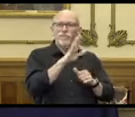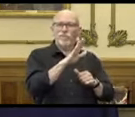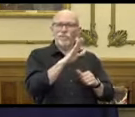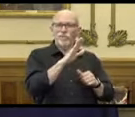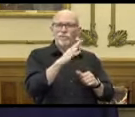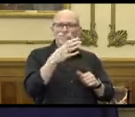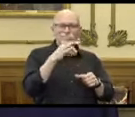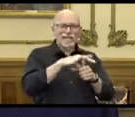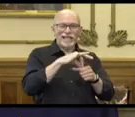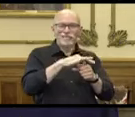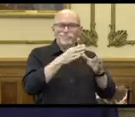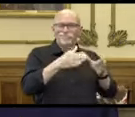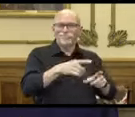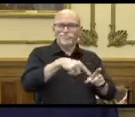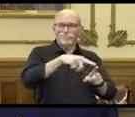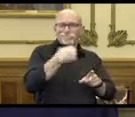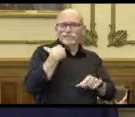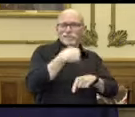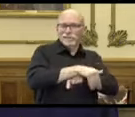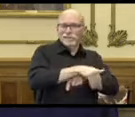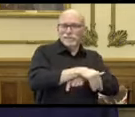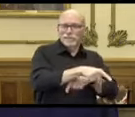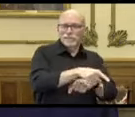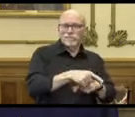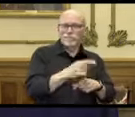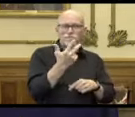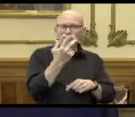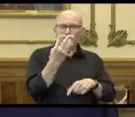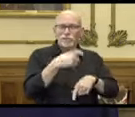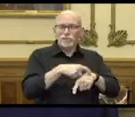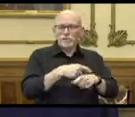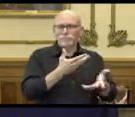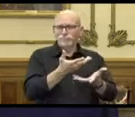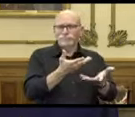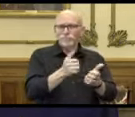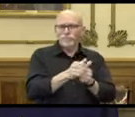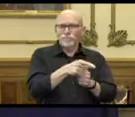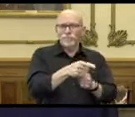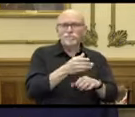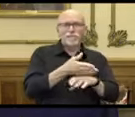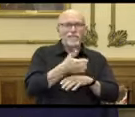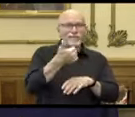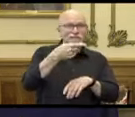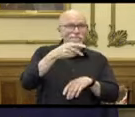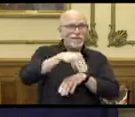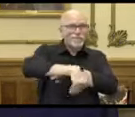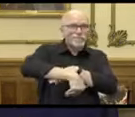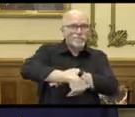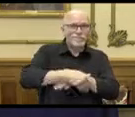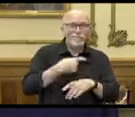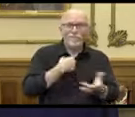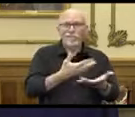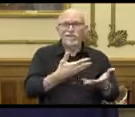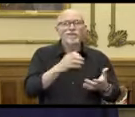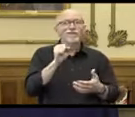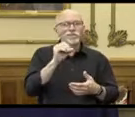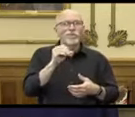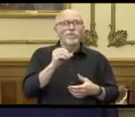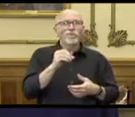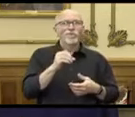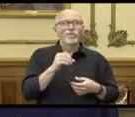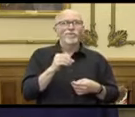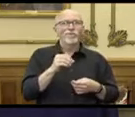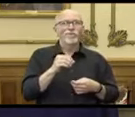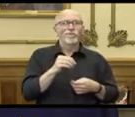elected officials last night, three or four times after 10 p.m. So we are